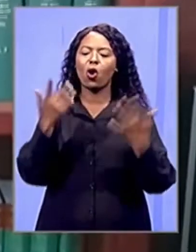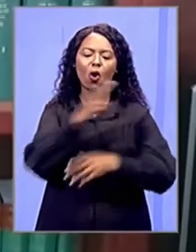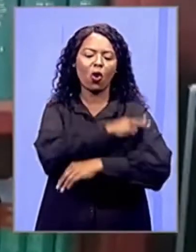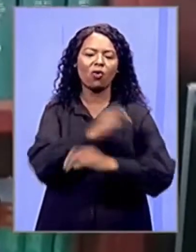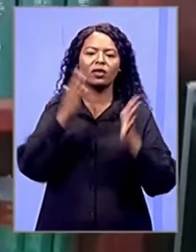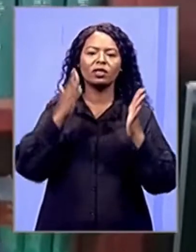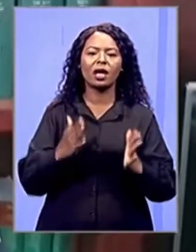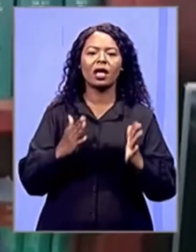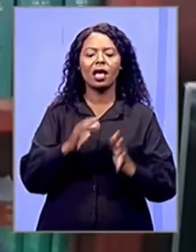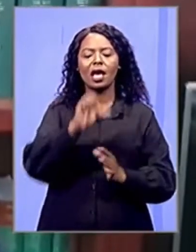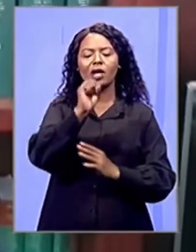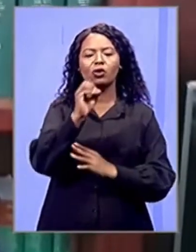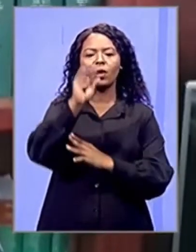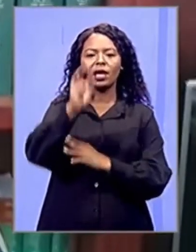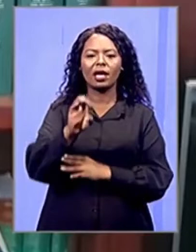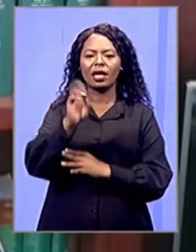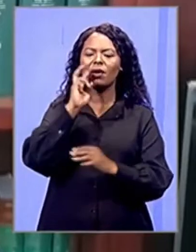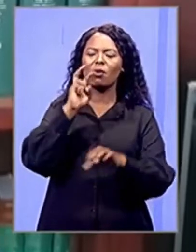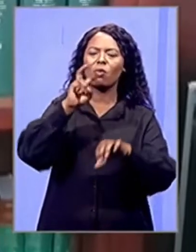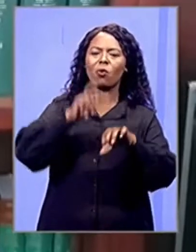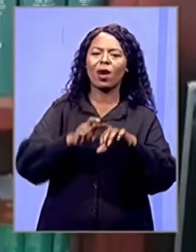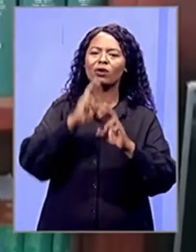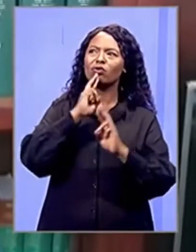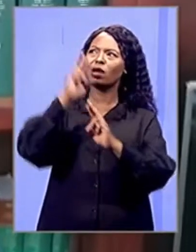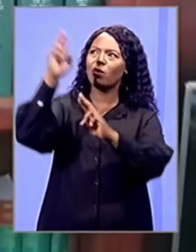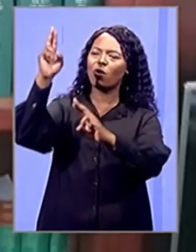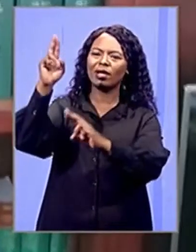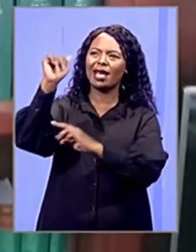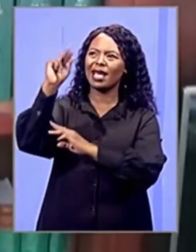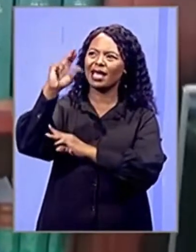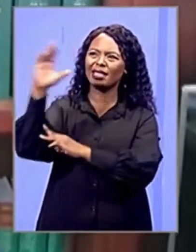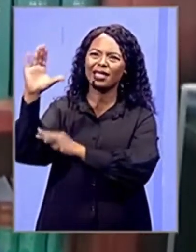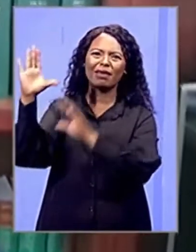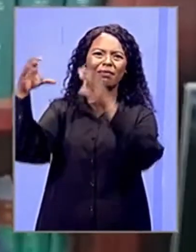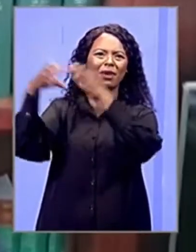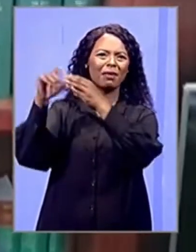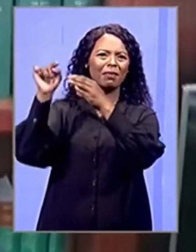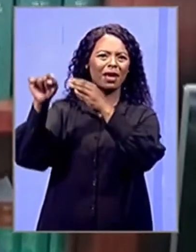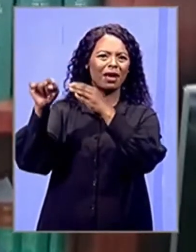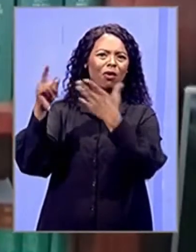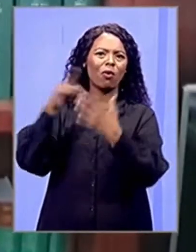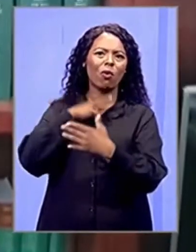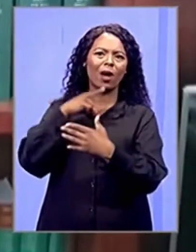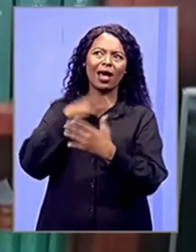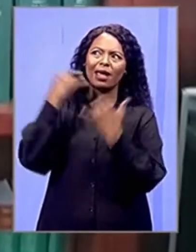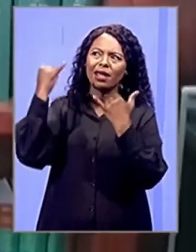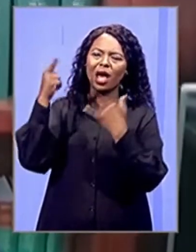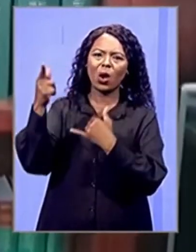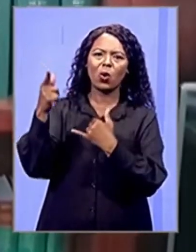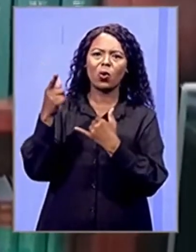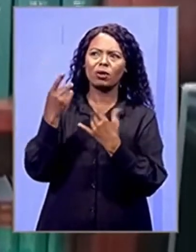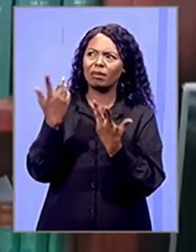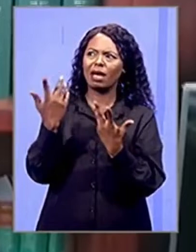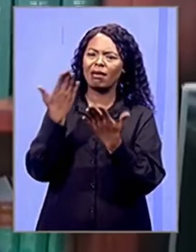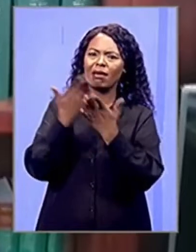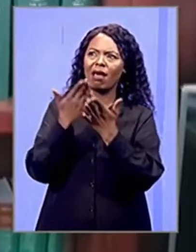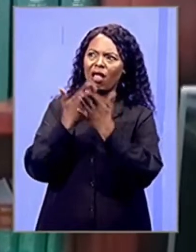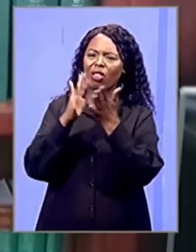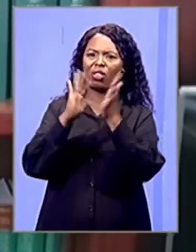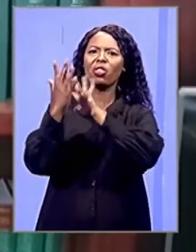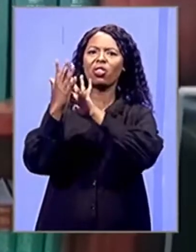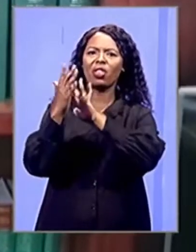SOE should be required to go and report to the ANC caucus, more so when they are threatened of sabotaging